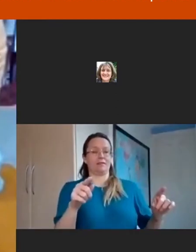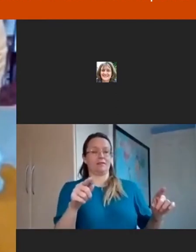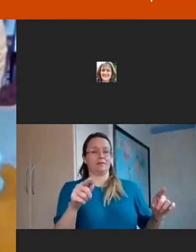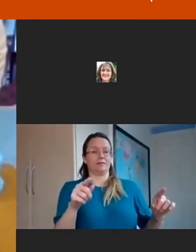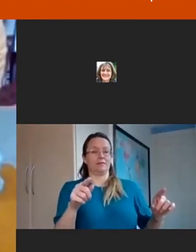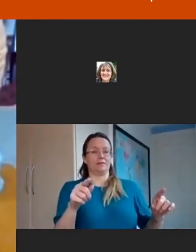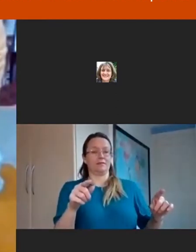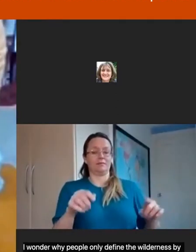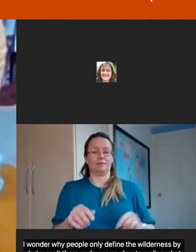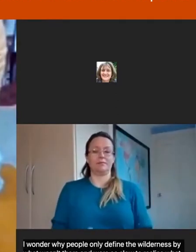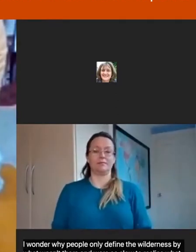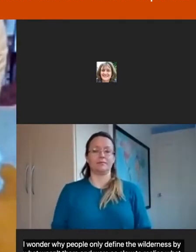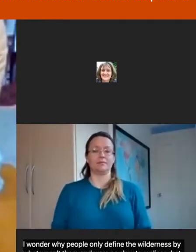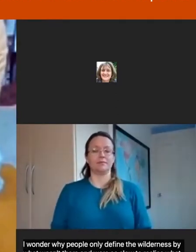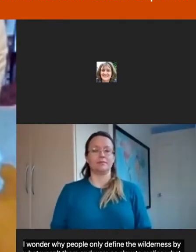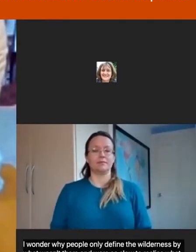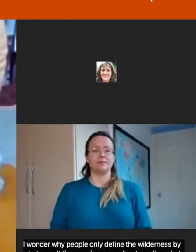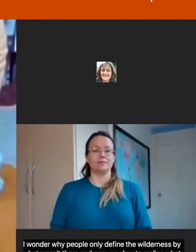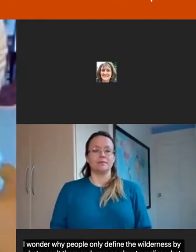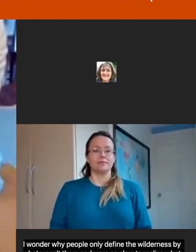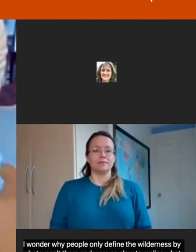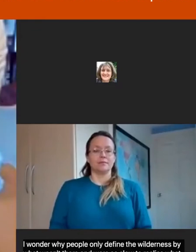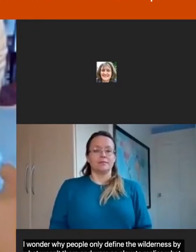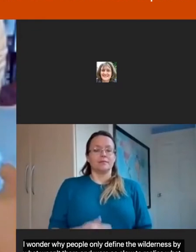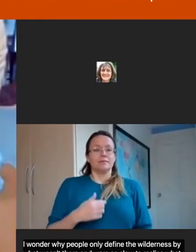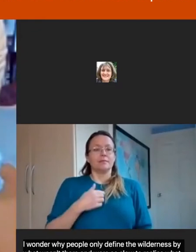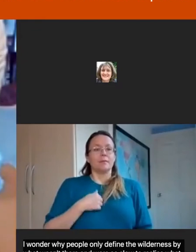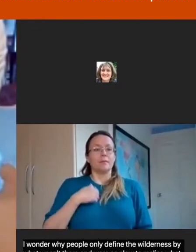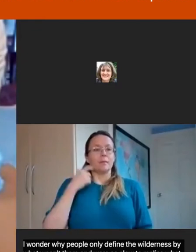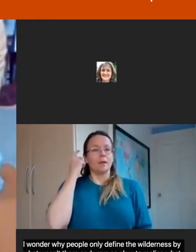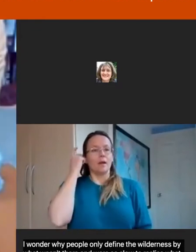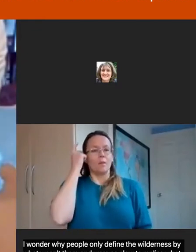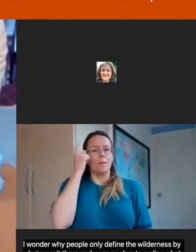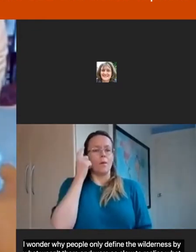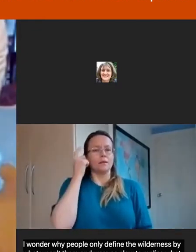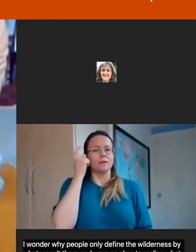I wonder if we might be in the wilderness